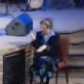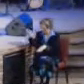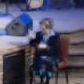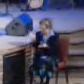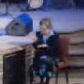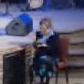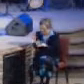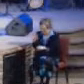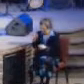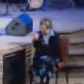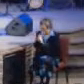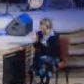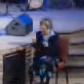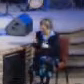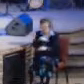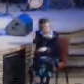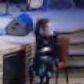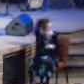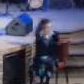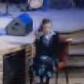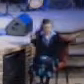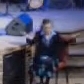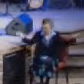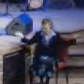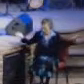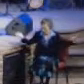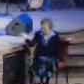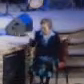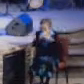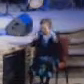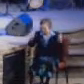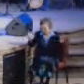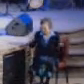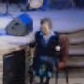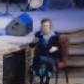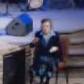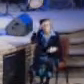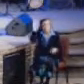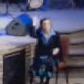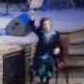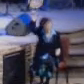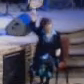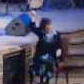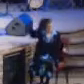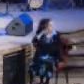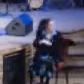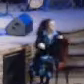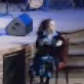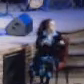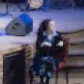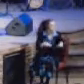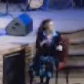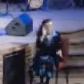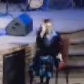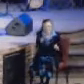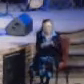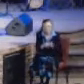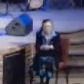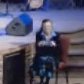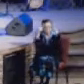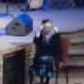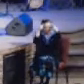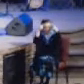and the only reason you're right, the only reason any of us are holy and righteous is because of what he's done and because of our faith in him. Listen, a